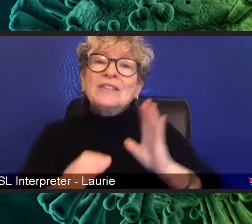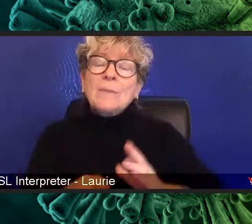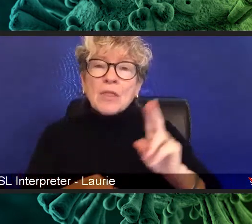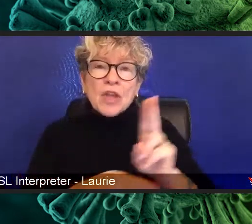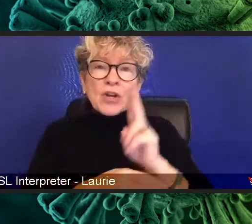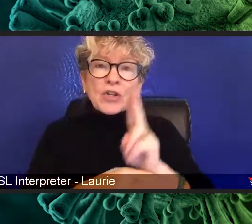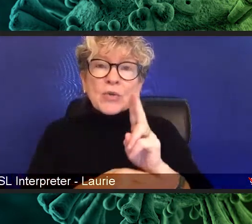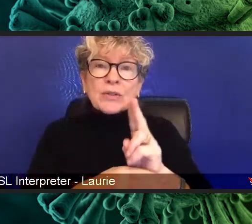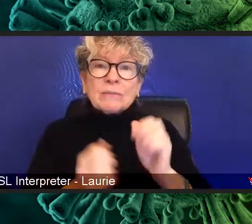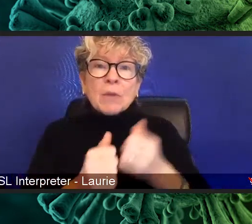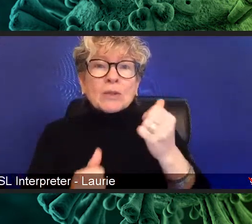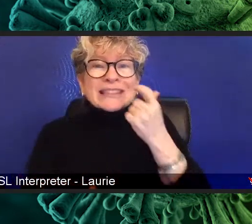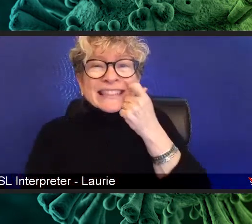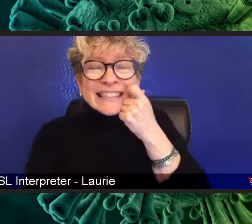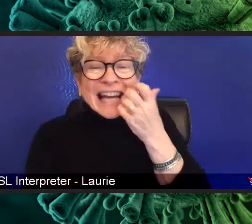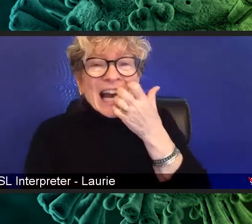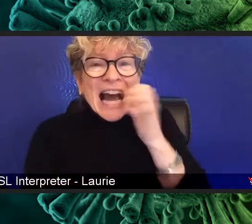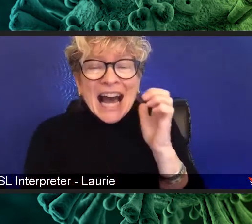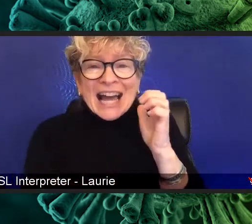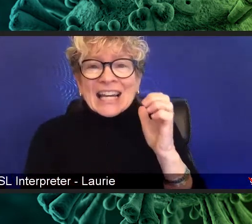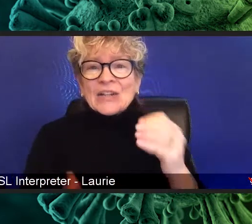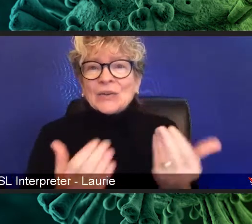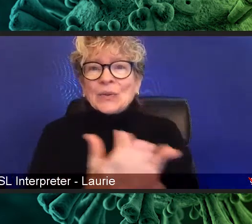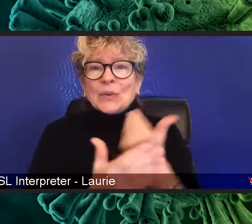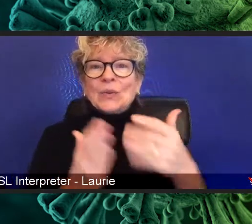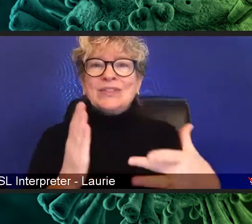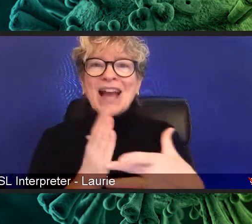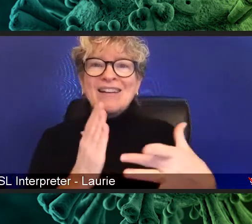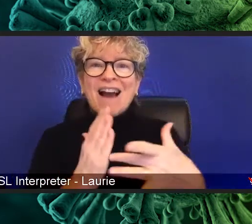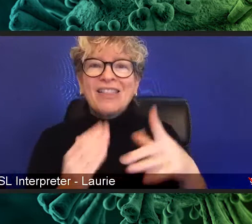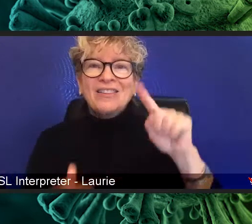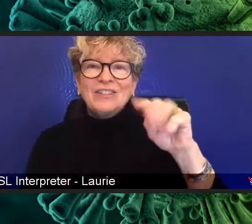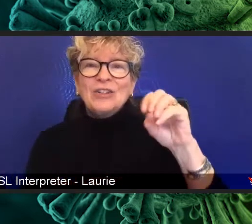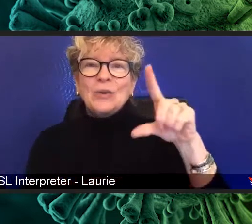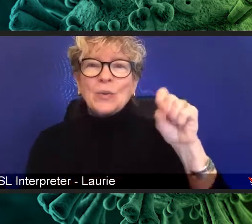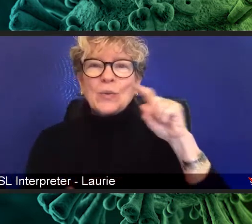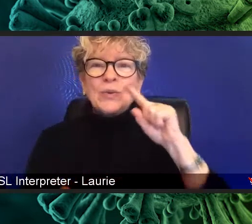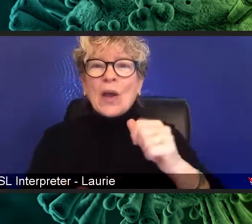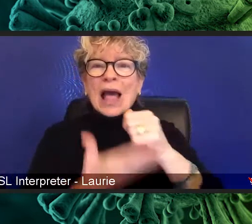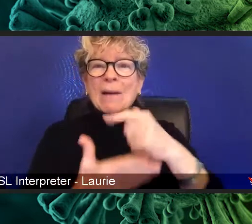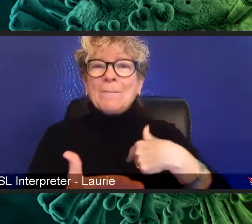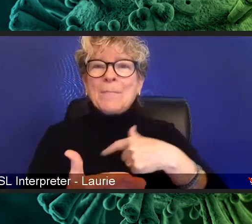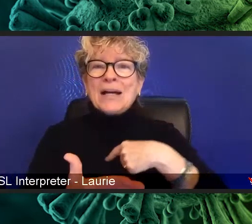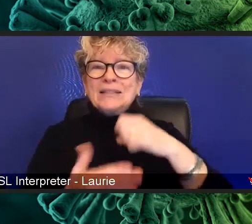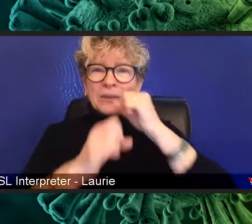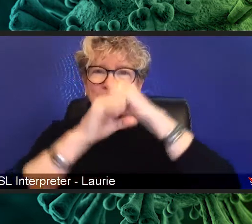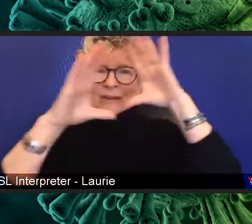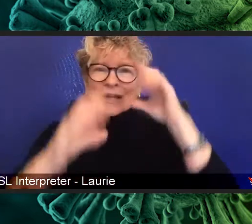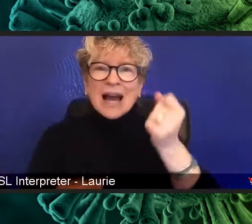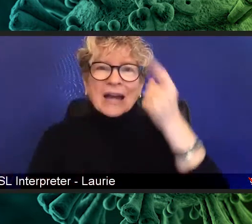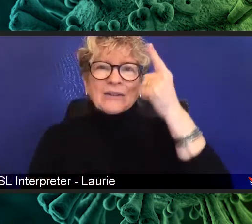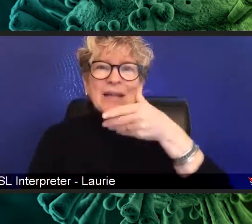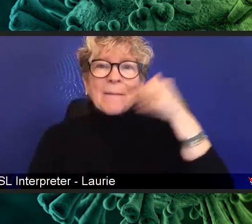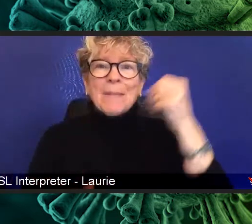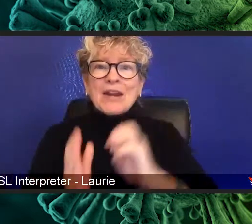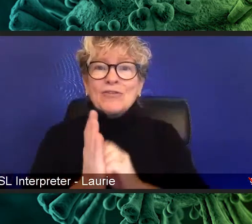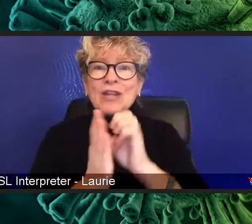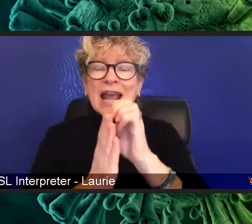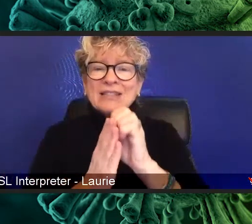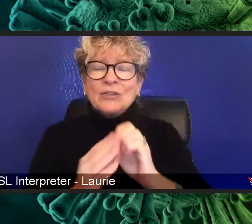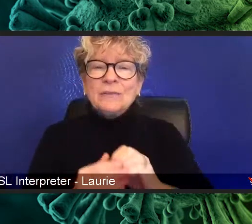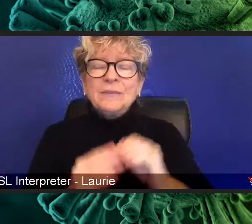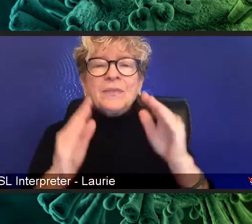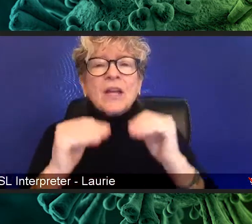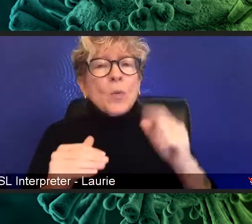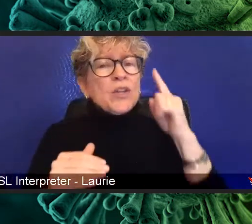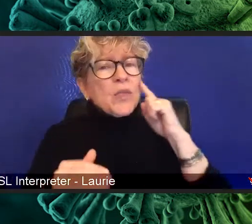most innovative new technologies and tools to understand cancer and to move forward. If you think about it, vaccine makers